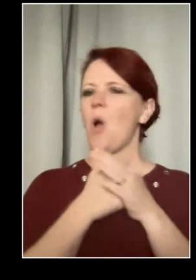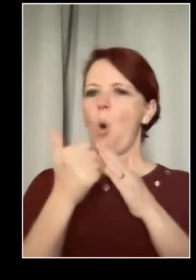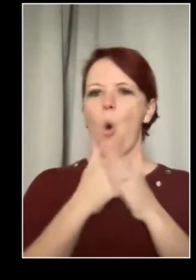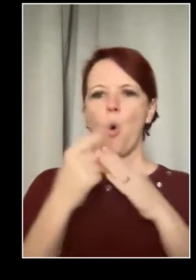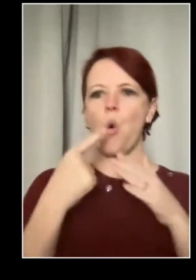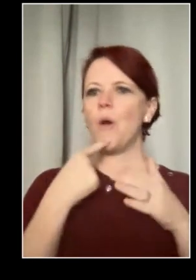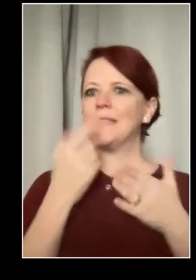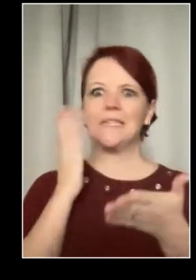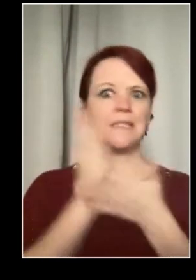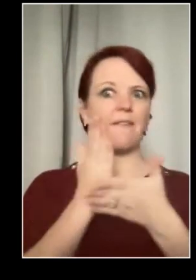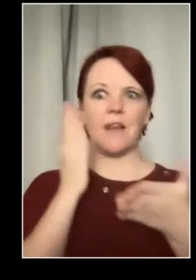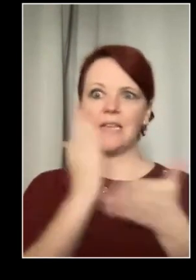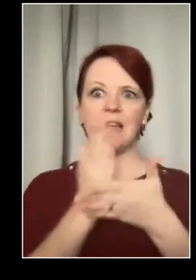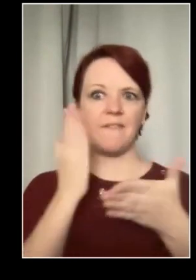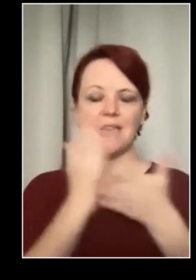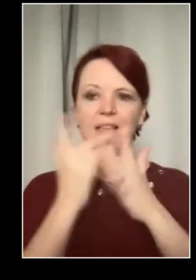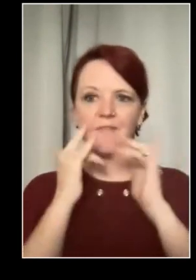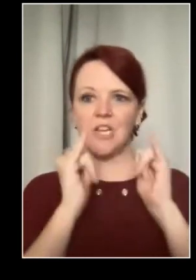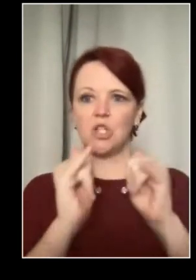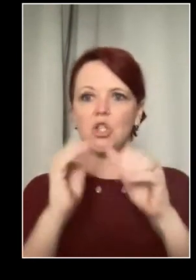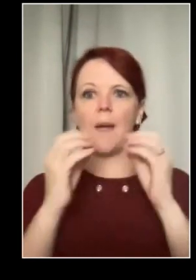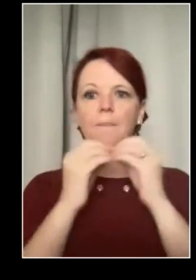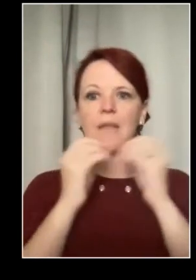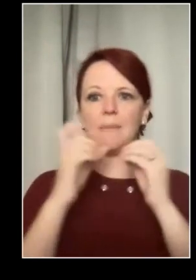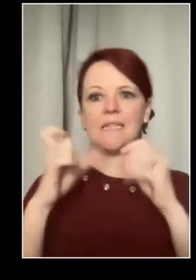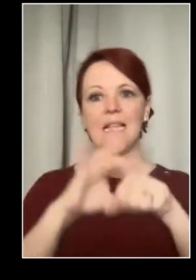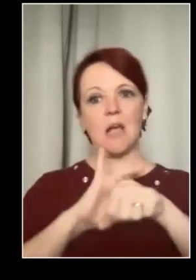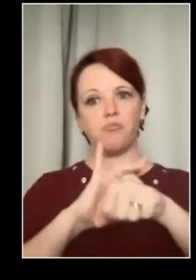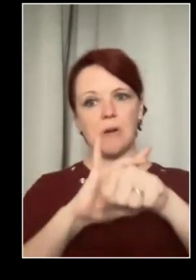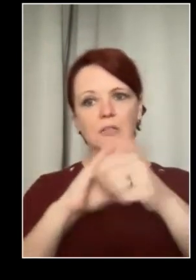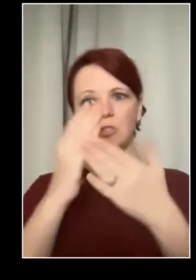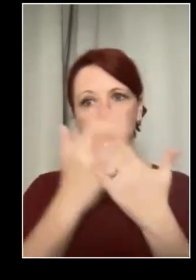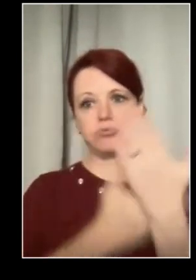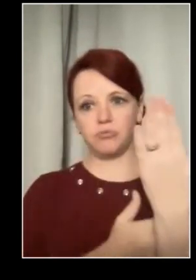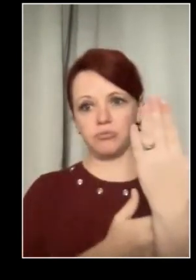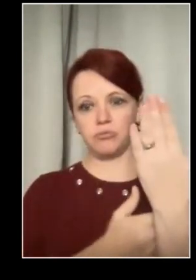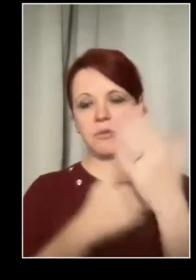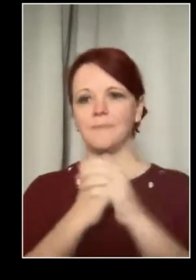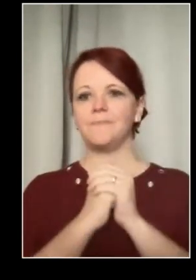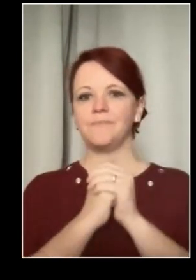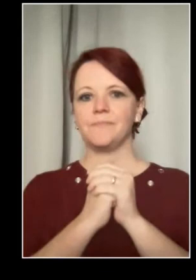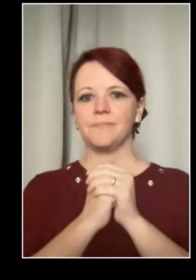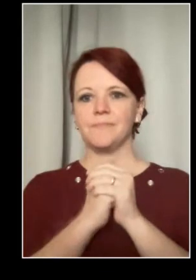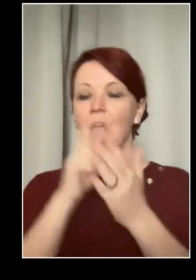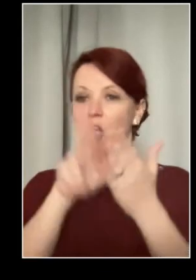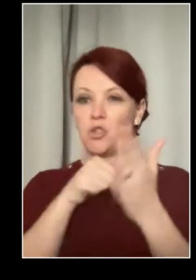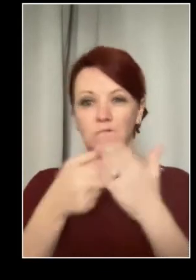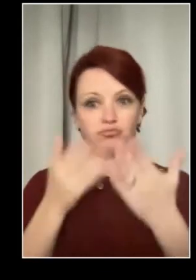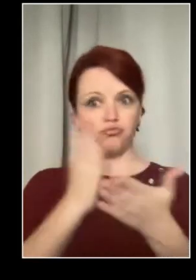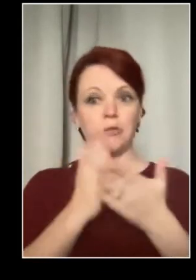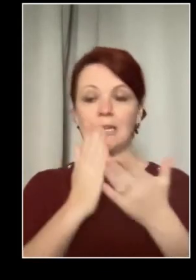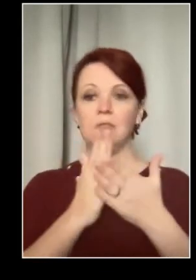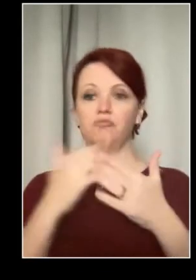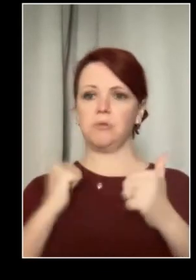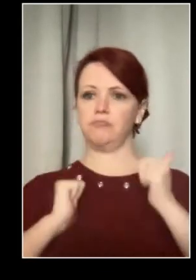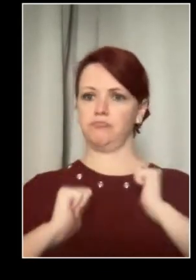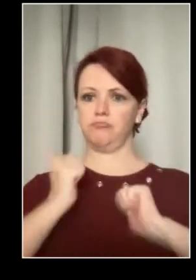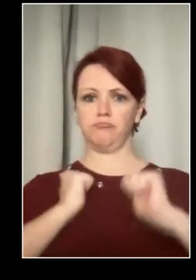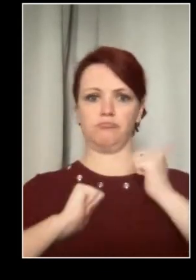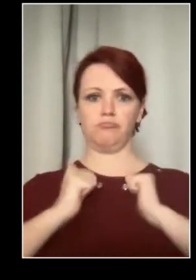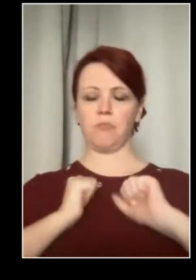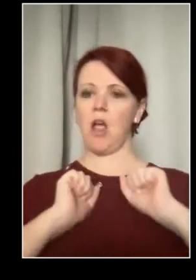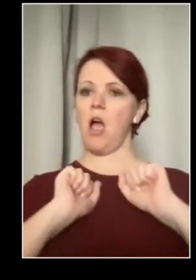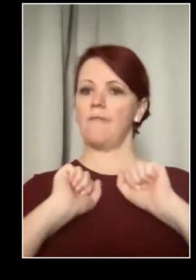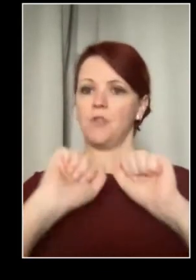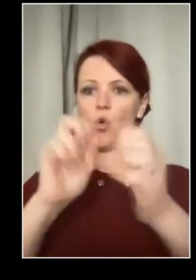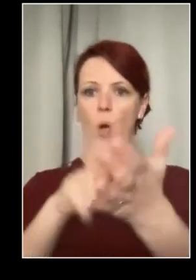apprenticeship schemes. They are amazing. Congratulations to you. The judges were really impressed by your application, highlighting the examples of the work you